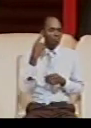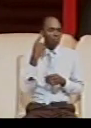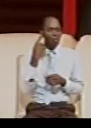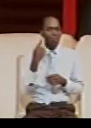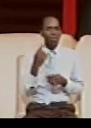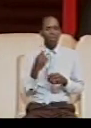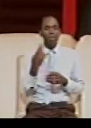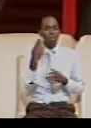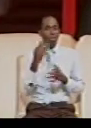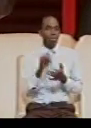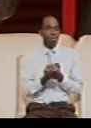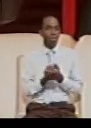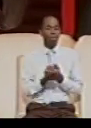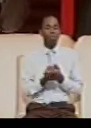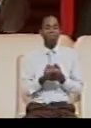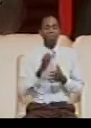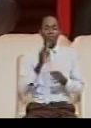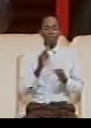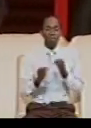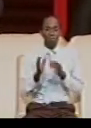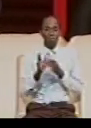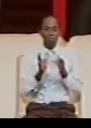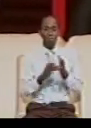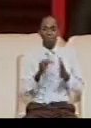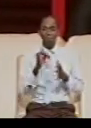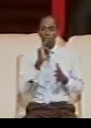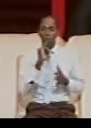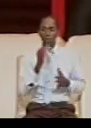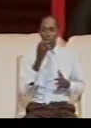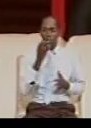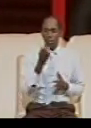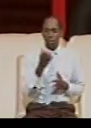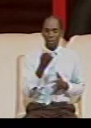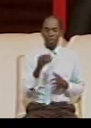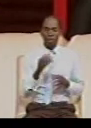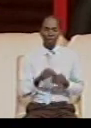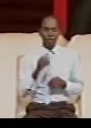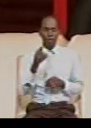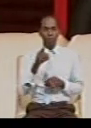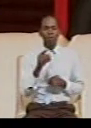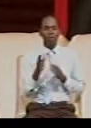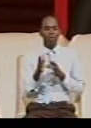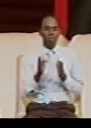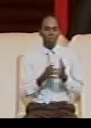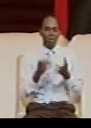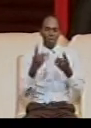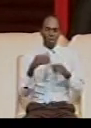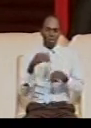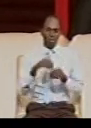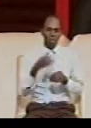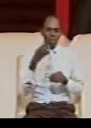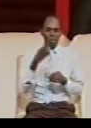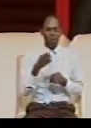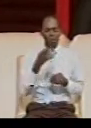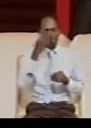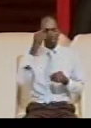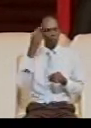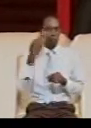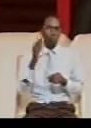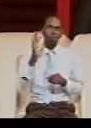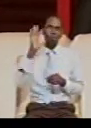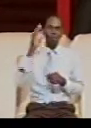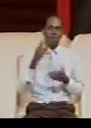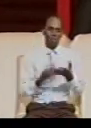is really there, he's there in resurrection power. And because he's there in